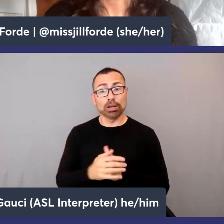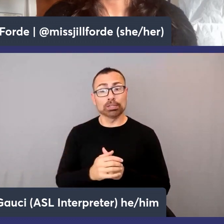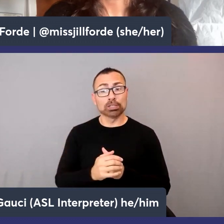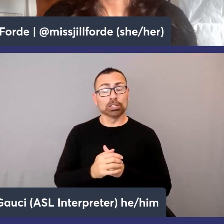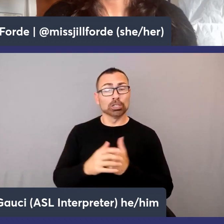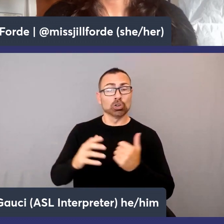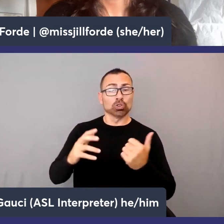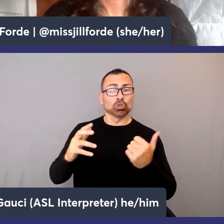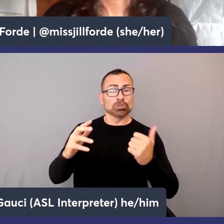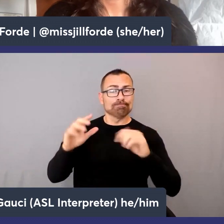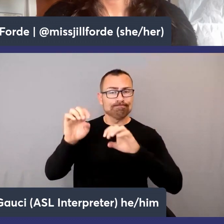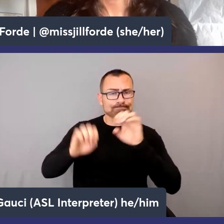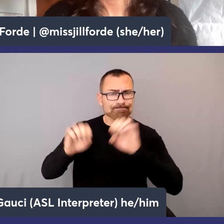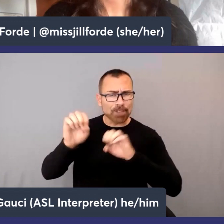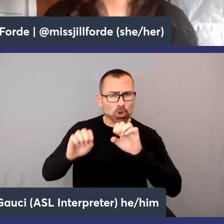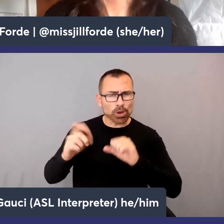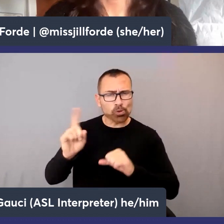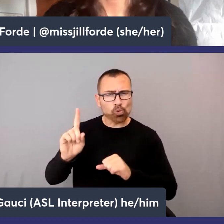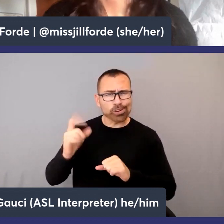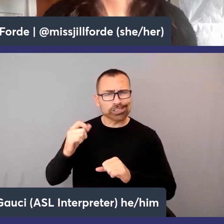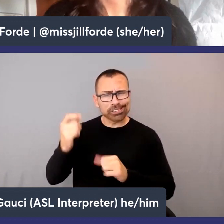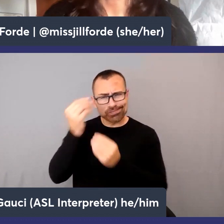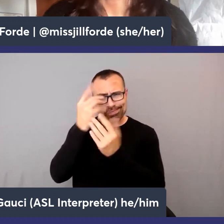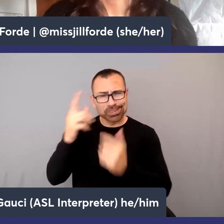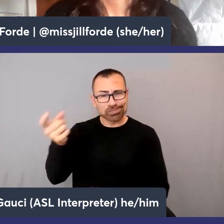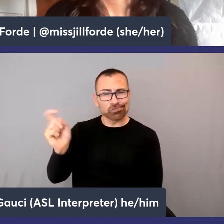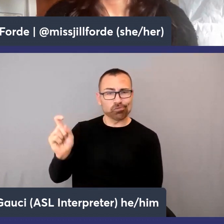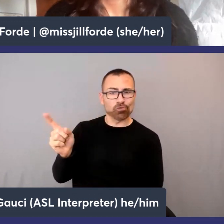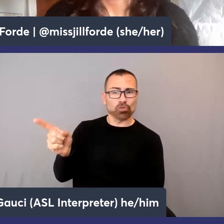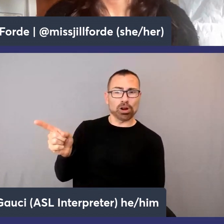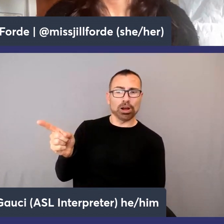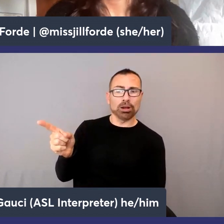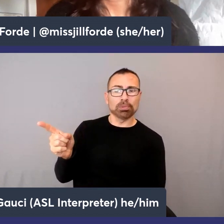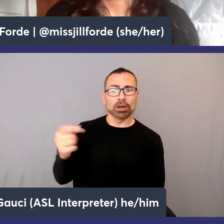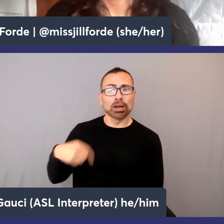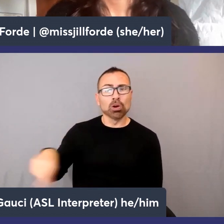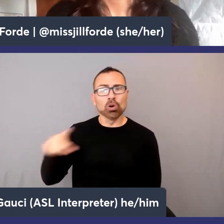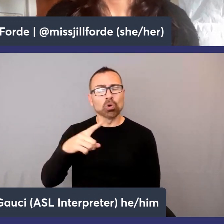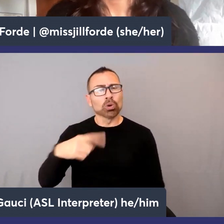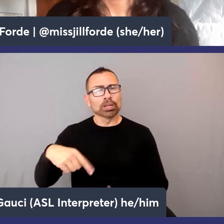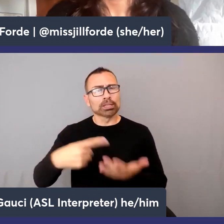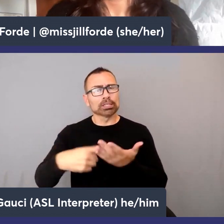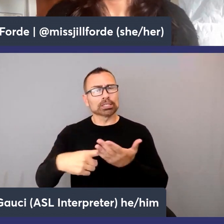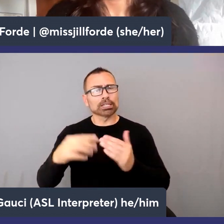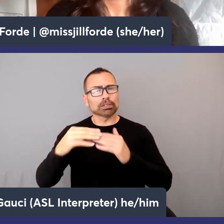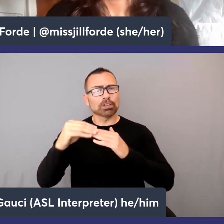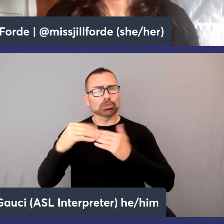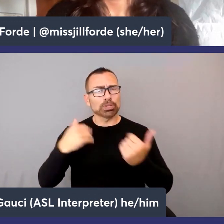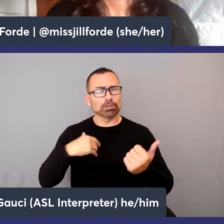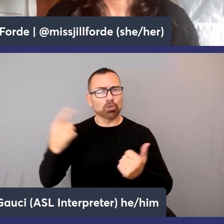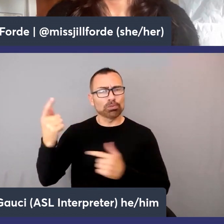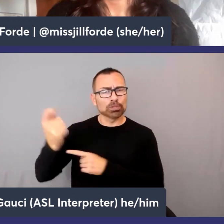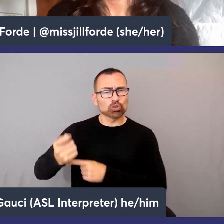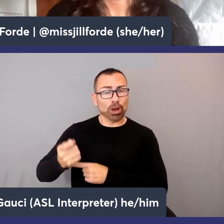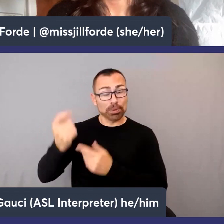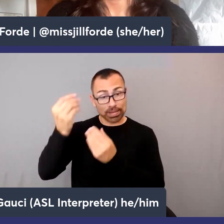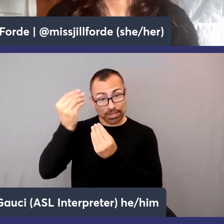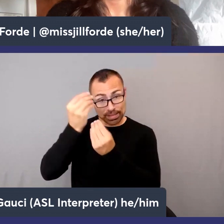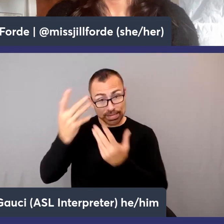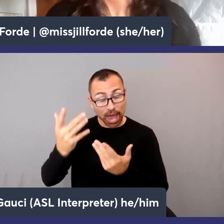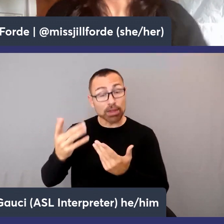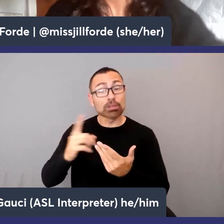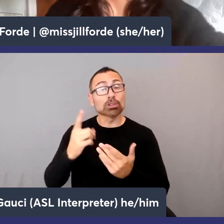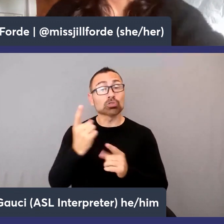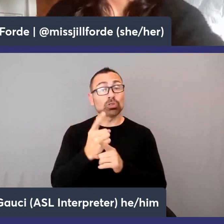want to bring the information from. So just like I mentioned, the flexibility on subscribing the data, there's also flexibility in the sources